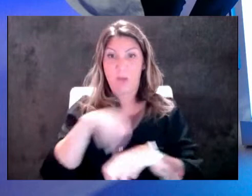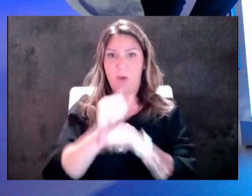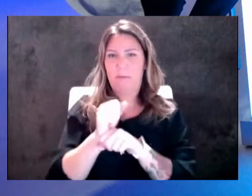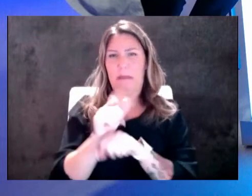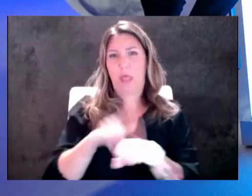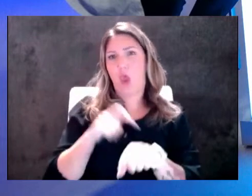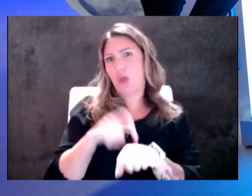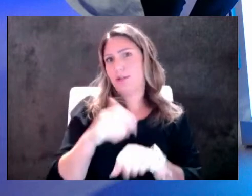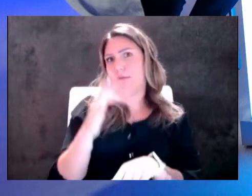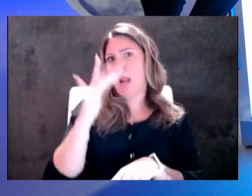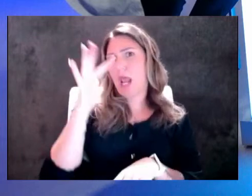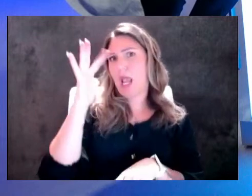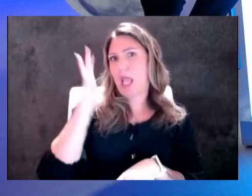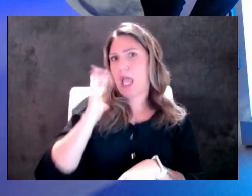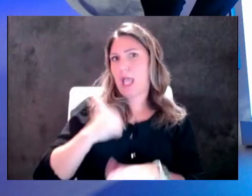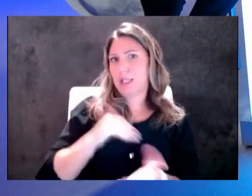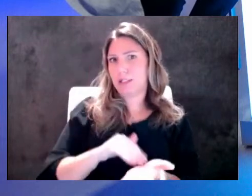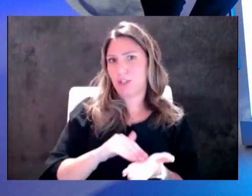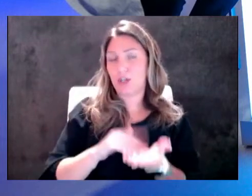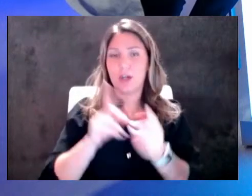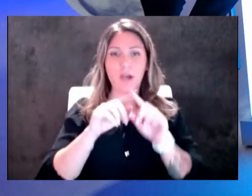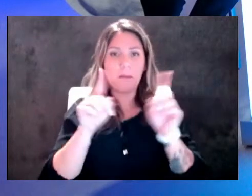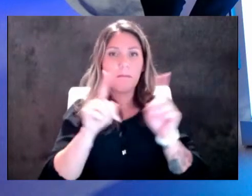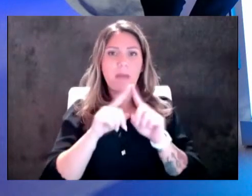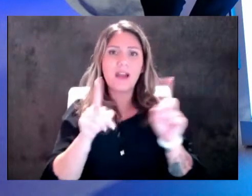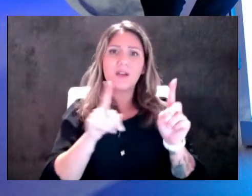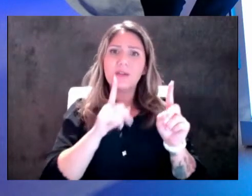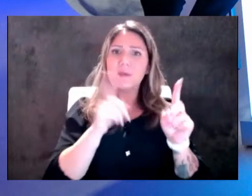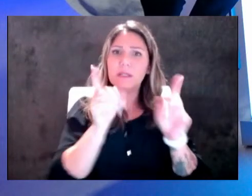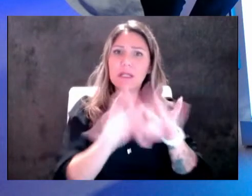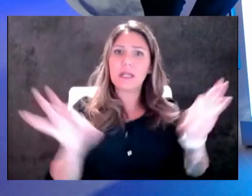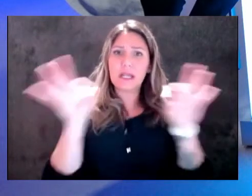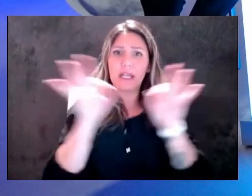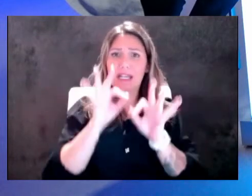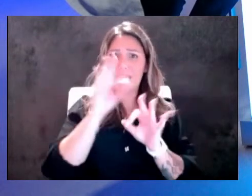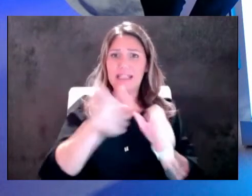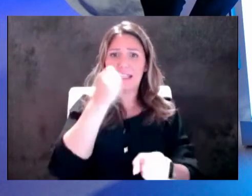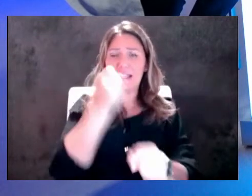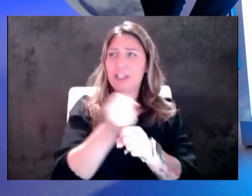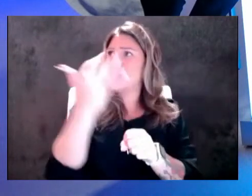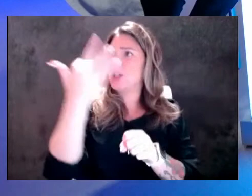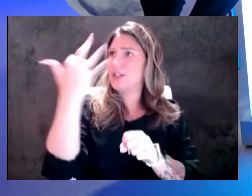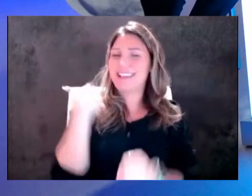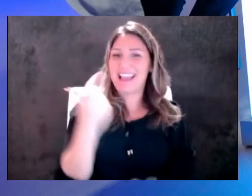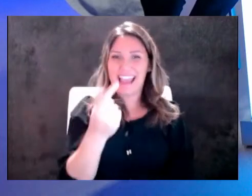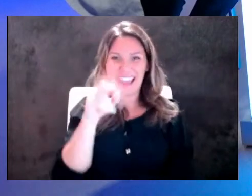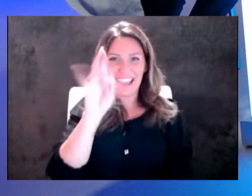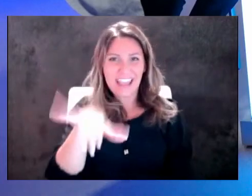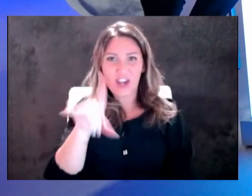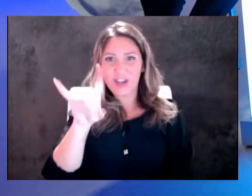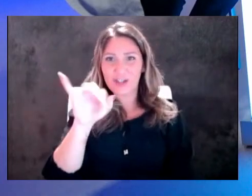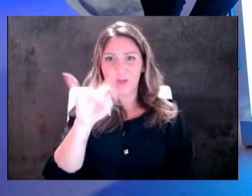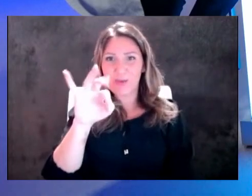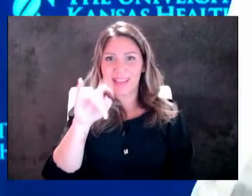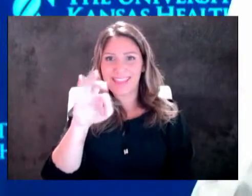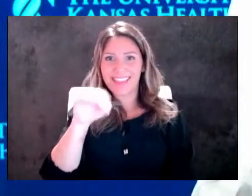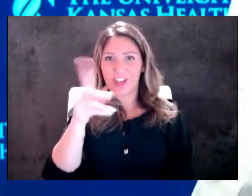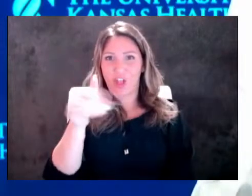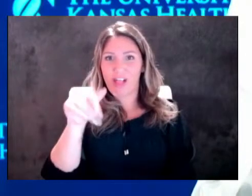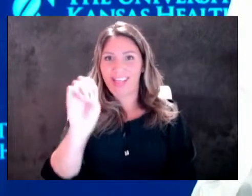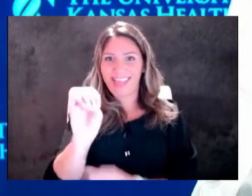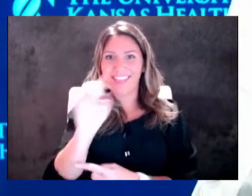was a physician, but the real pioneer here at KU years ago, a little shout out to Gary Doolittle. Gary's one of our outstanding oncologists.